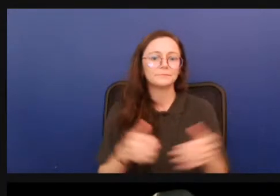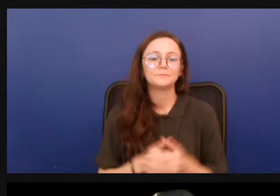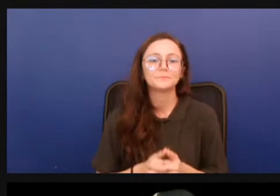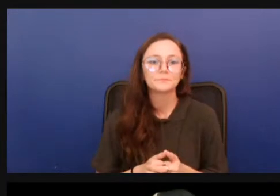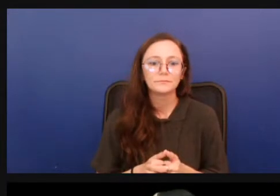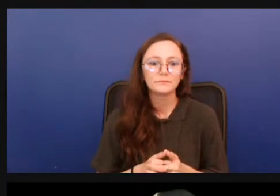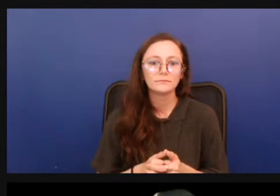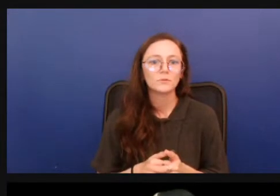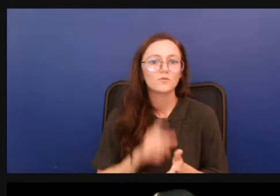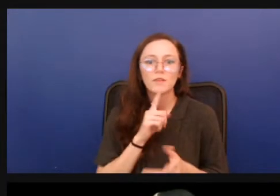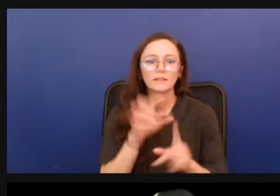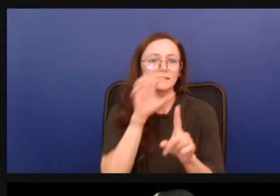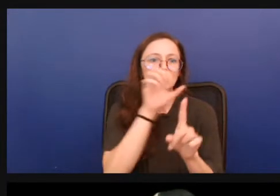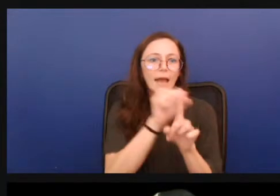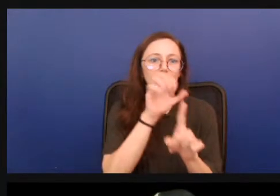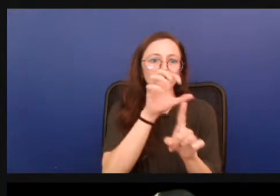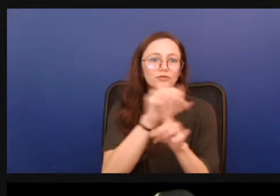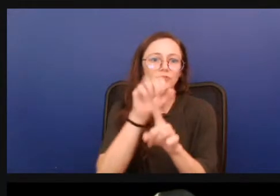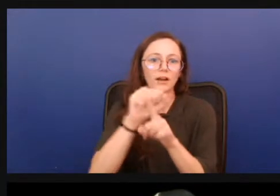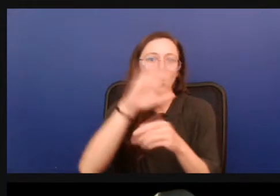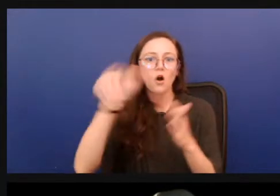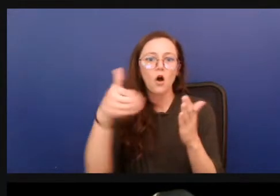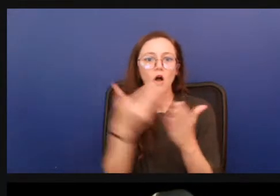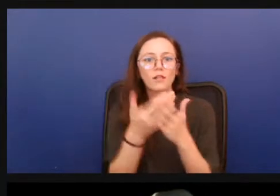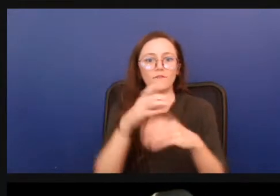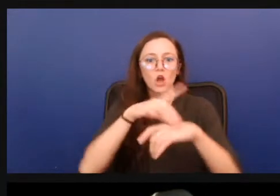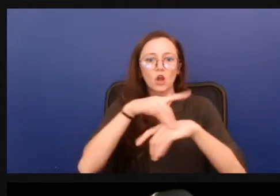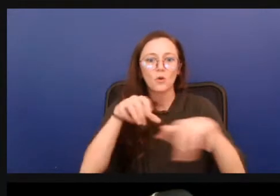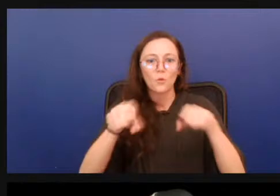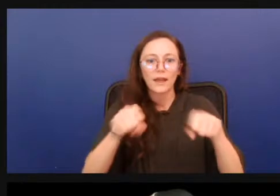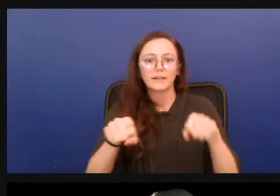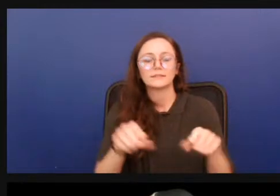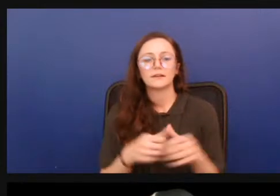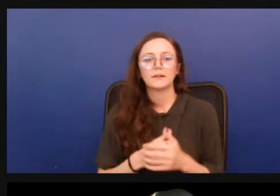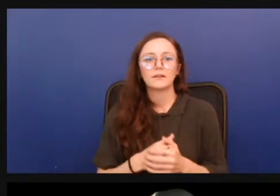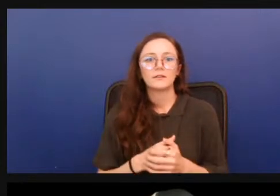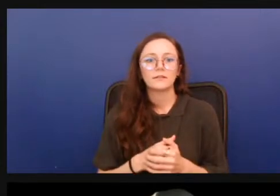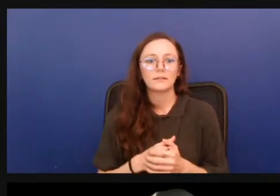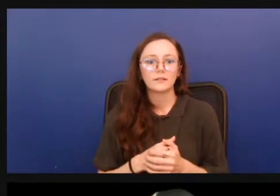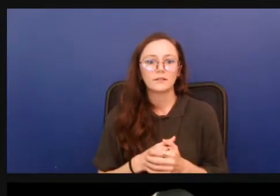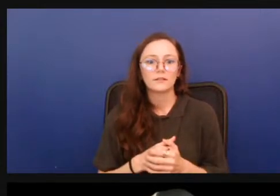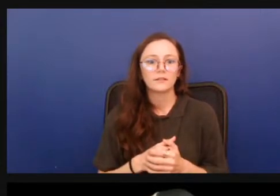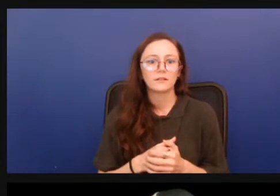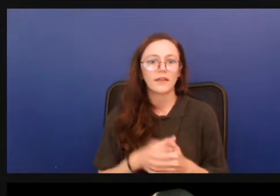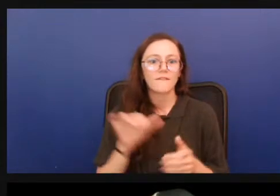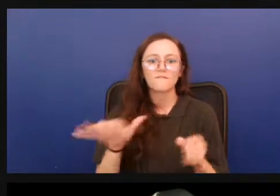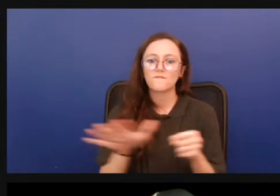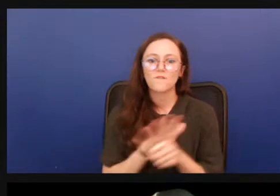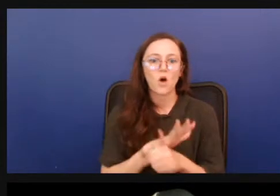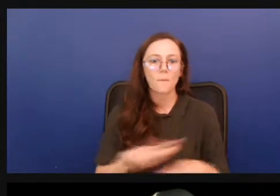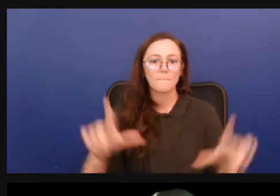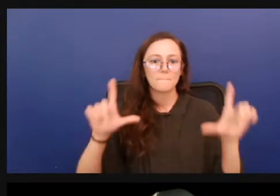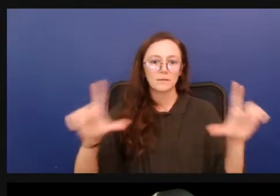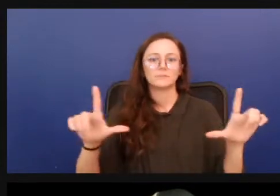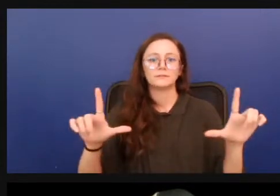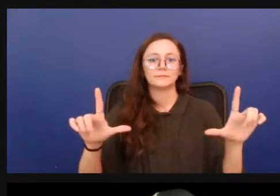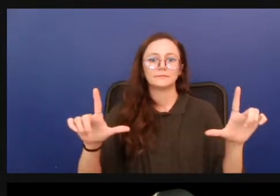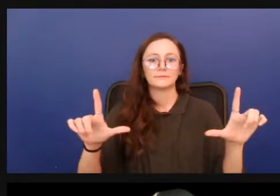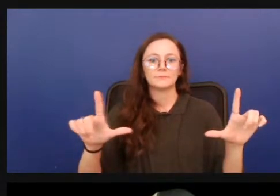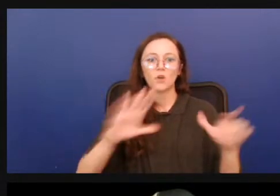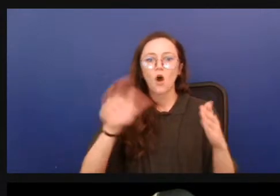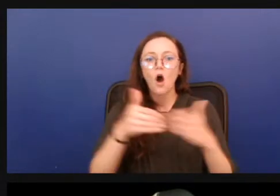earthquakes. So 723 events in the week in the entire box here, all the different depths.